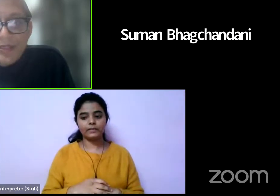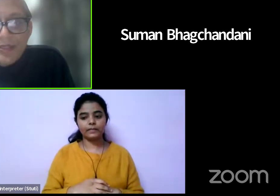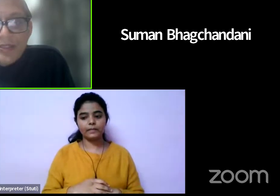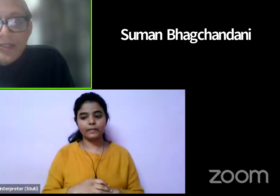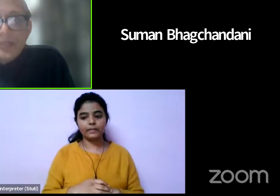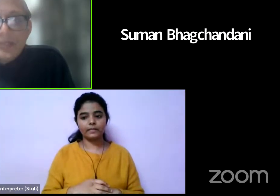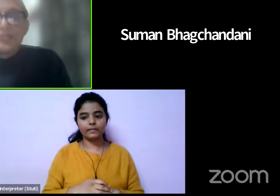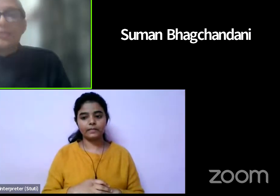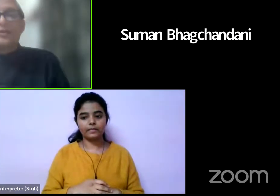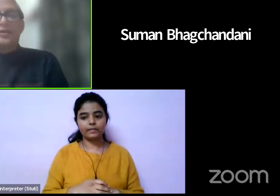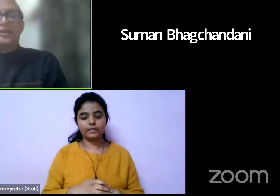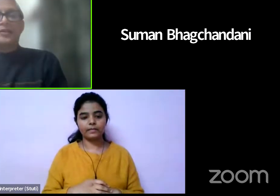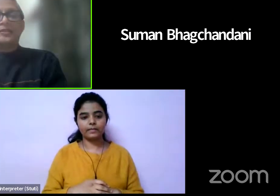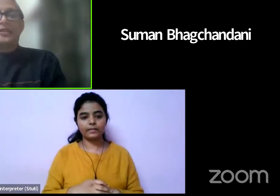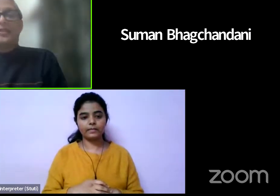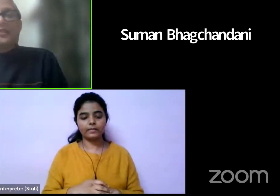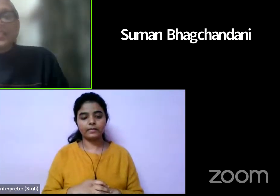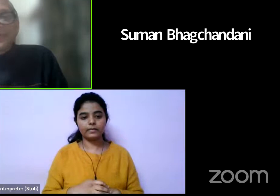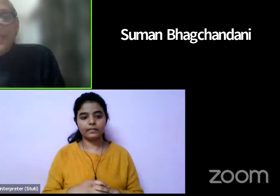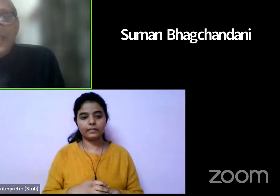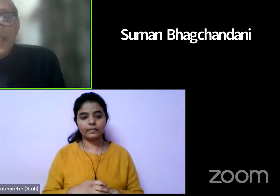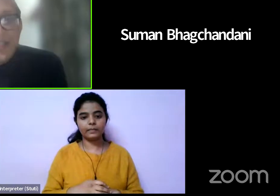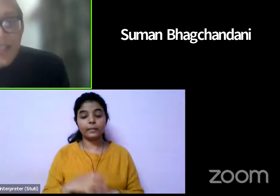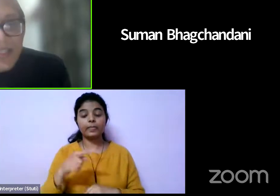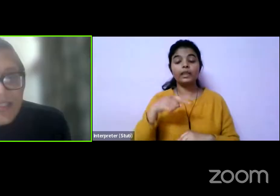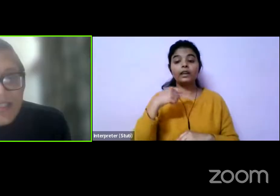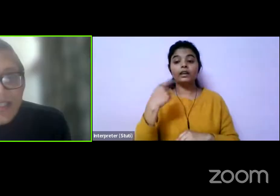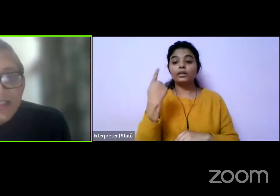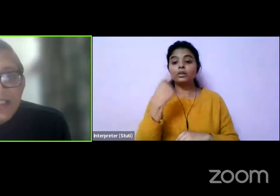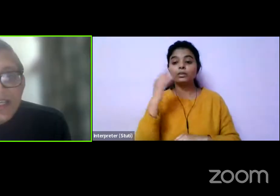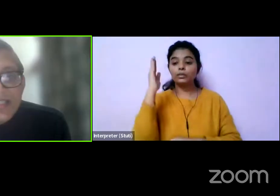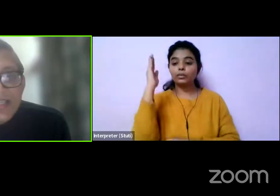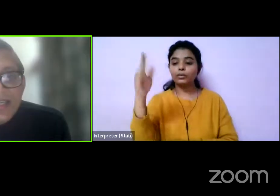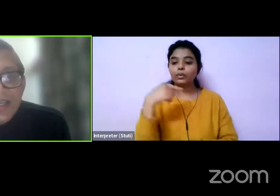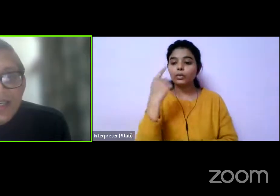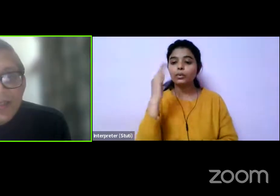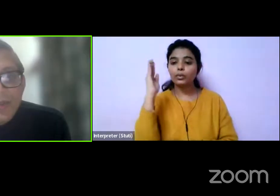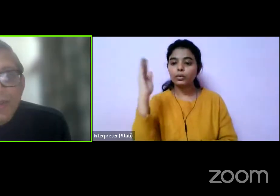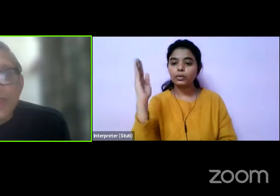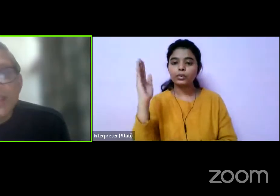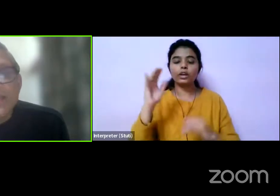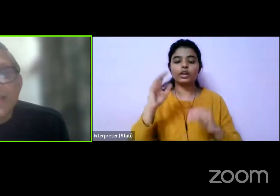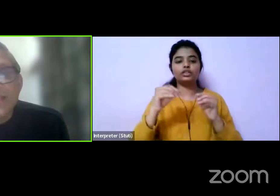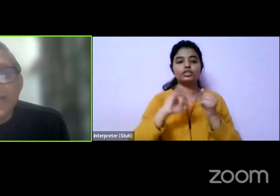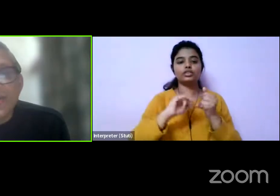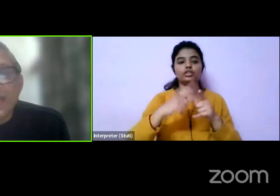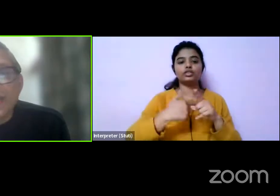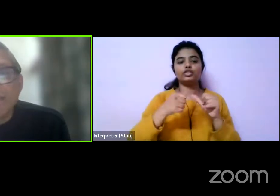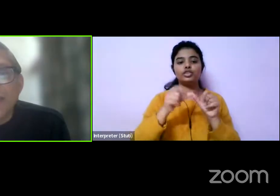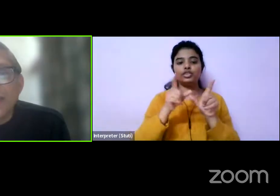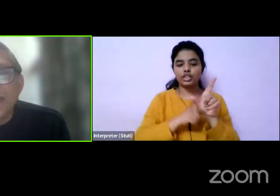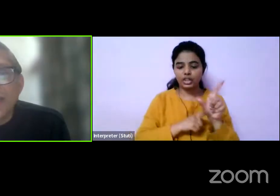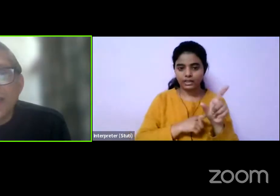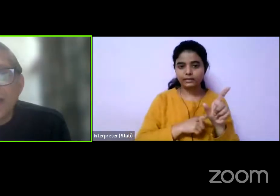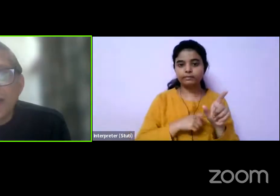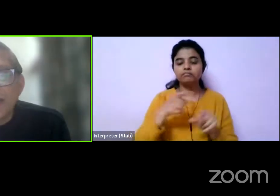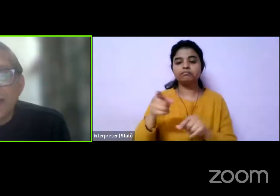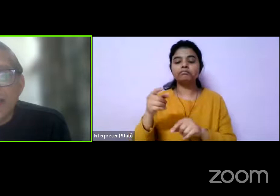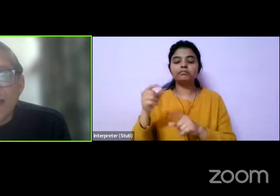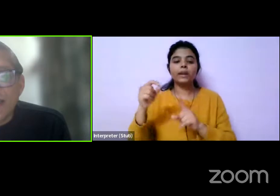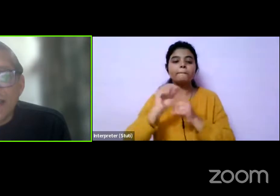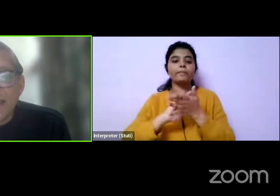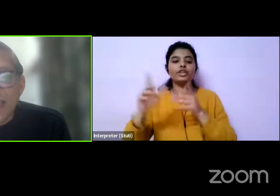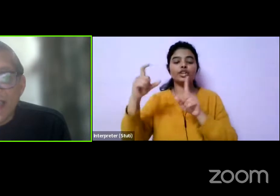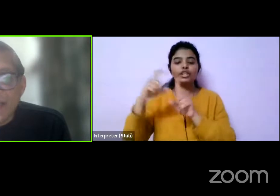So the next presenter is Jaya Sarkar. who is pursuing her PhD in